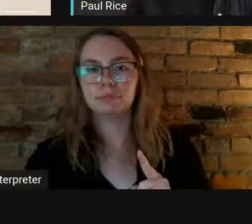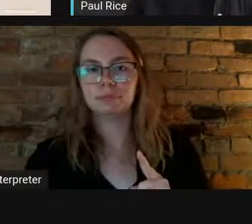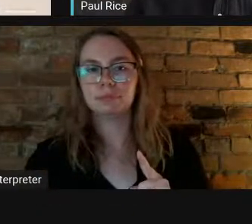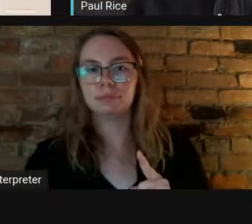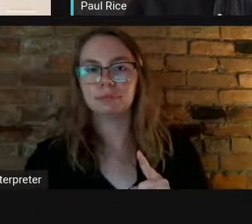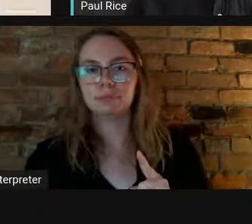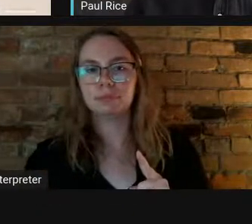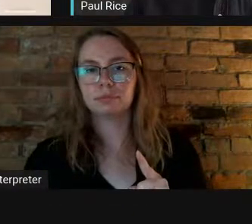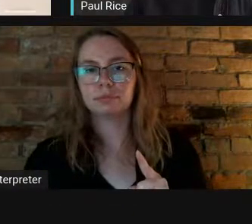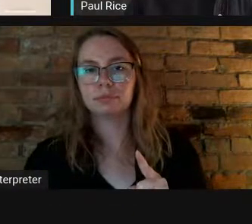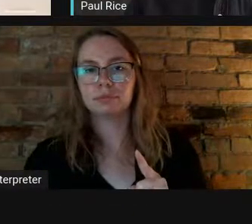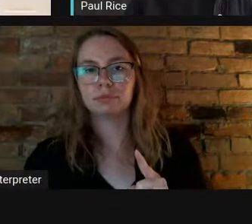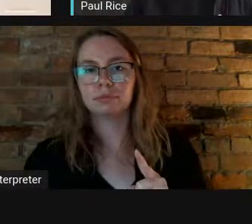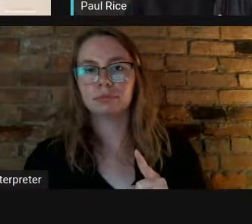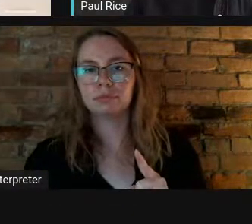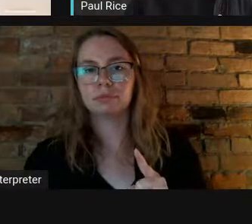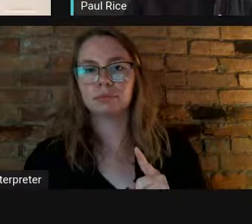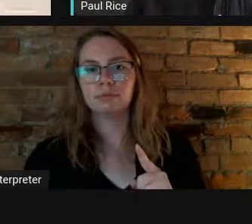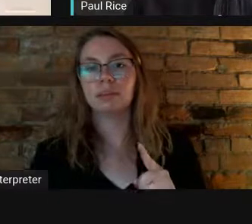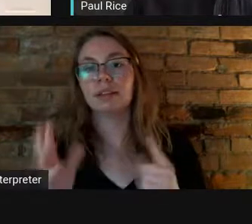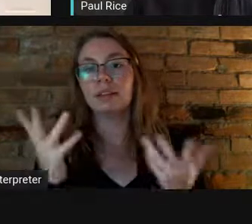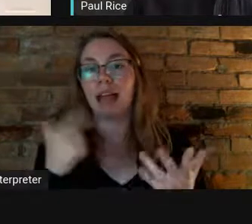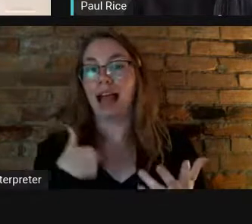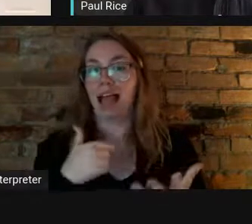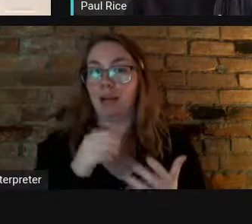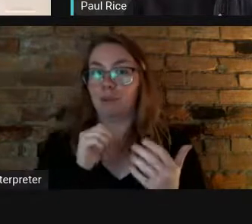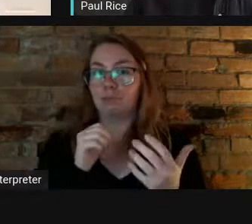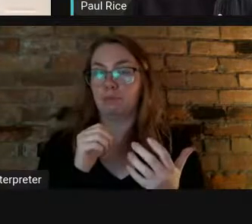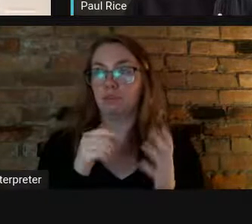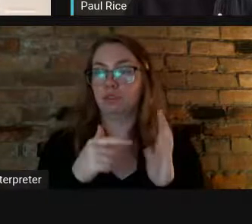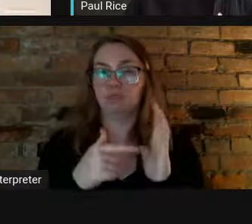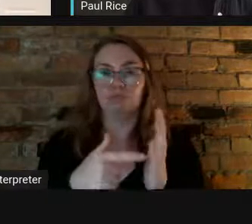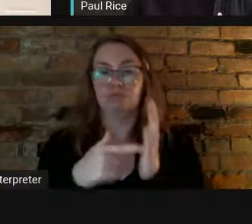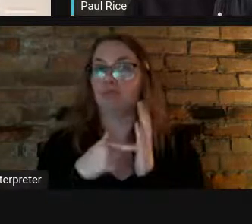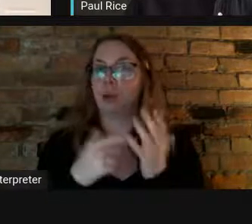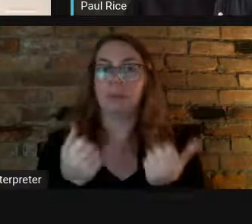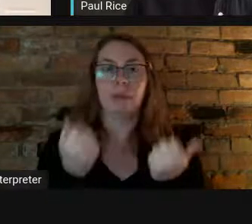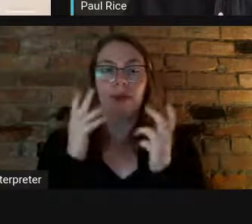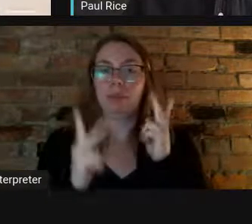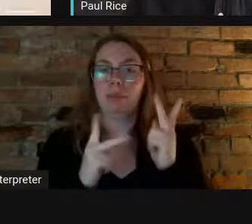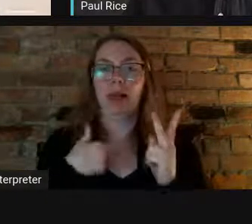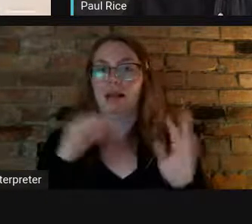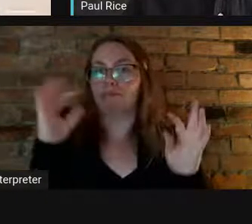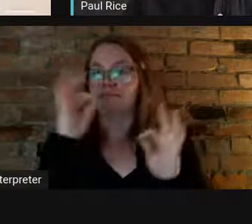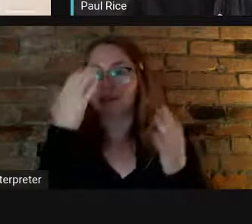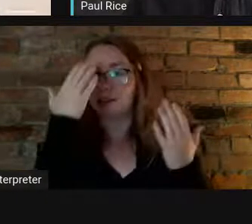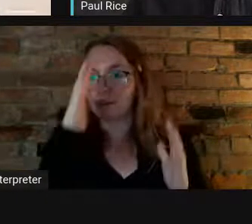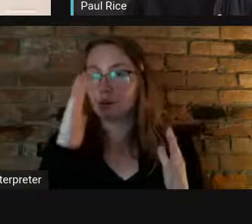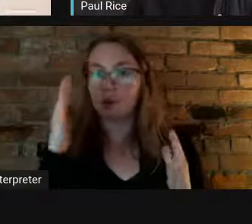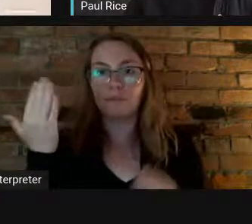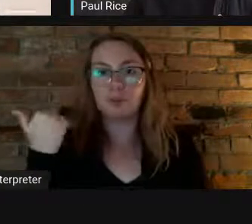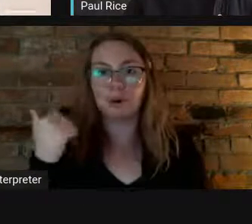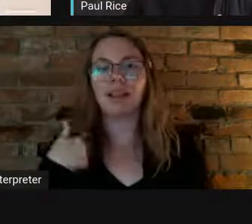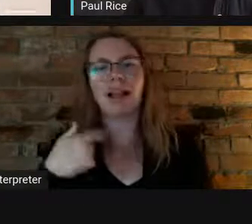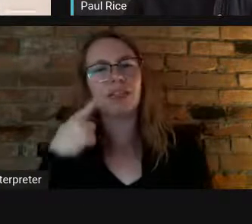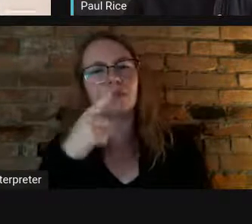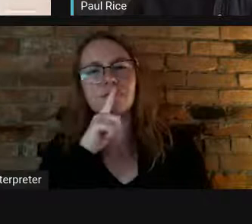And I was introduced to a lot of personalities that I did not even know about. Like, I thought it was very interesting that